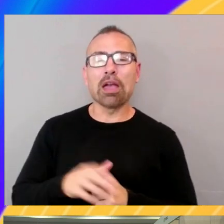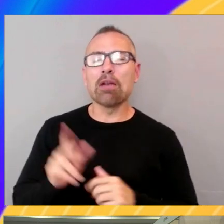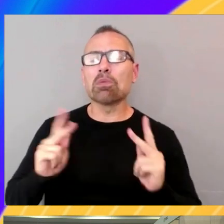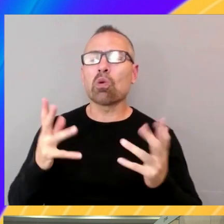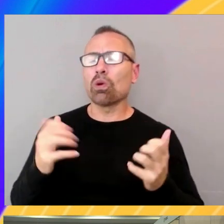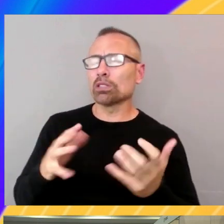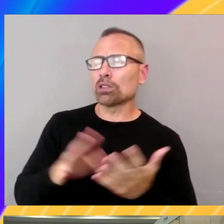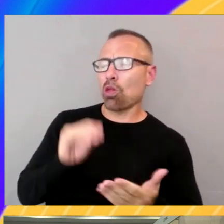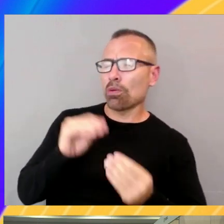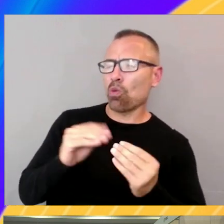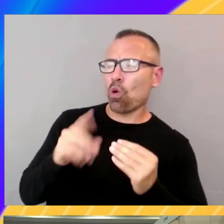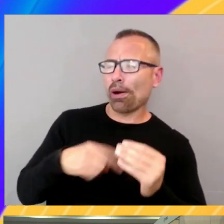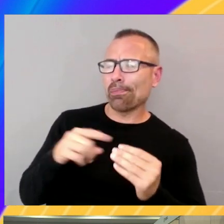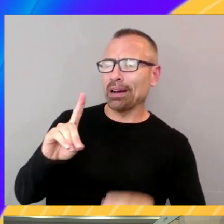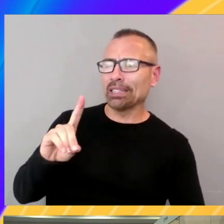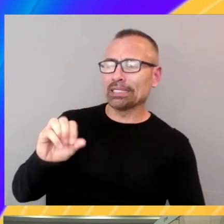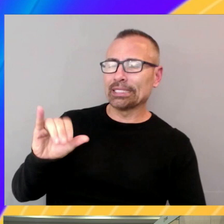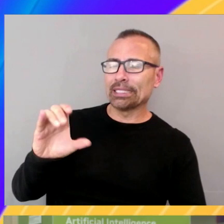Ed?